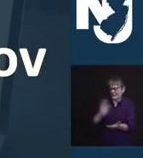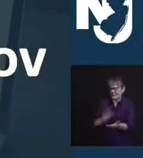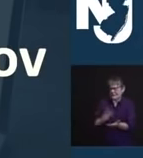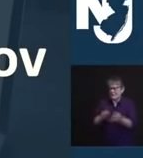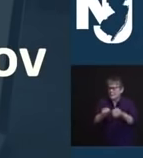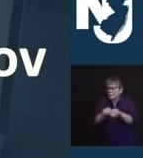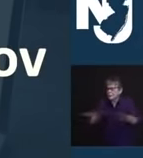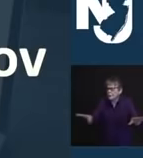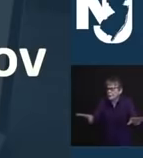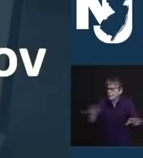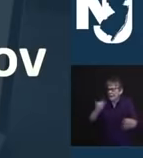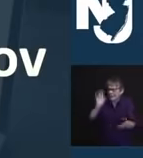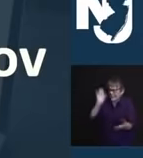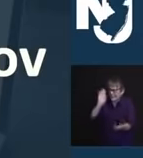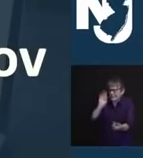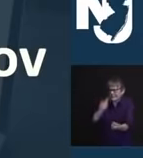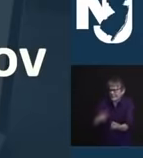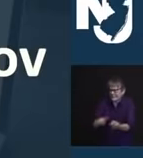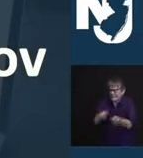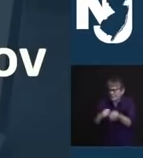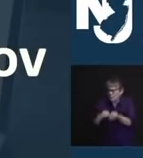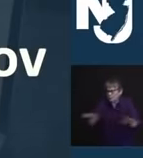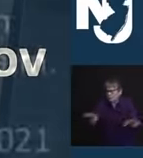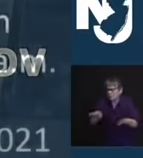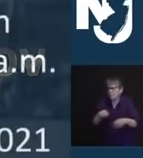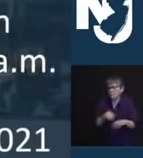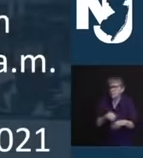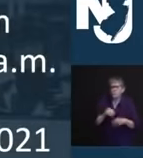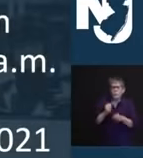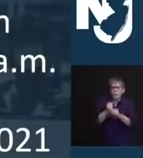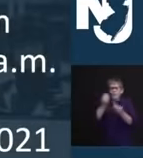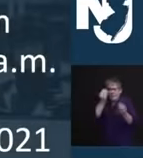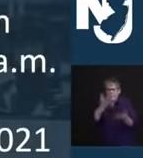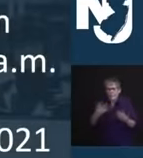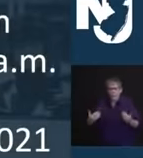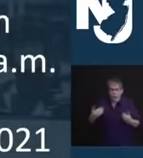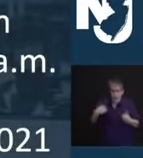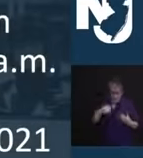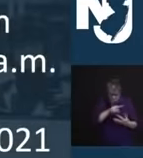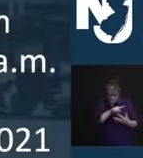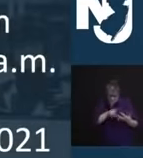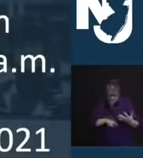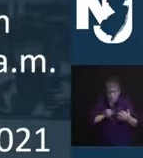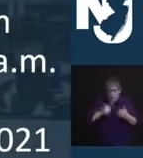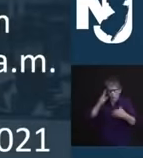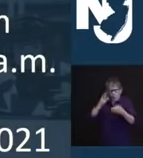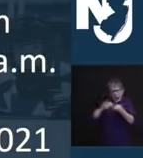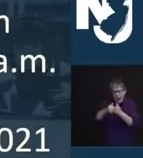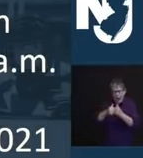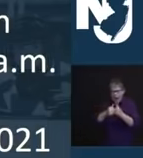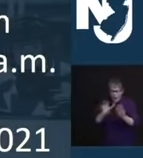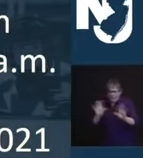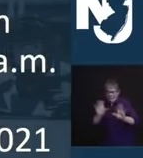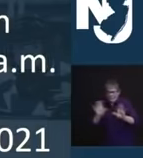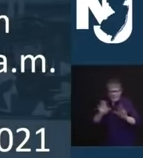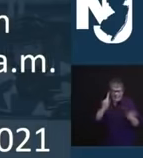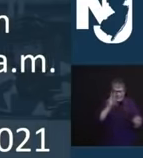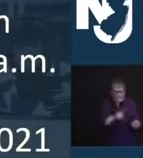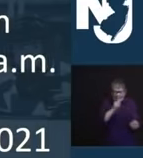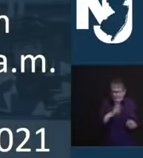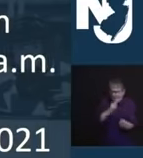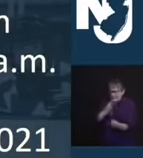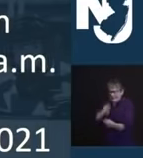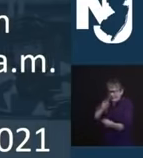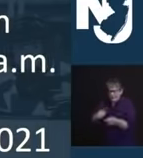and where we can best meet this challenge. So, effective this Saturday at 6 a.m.,